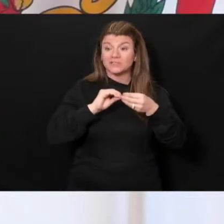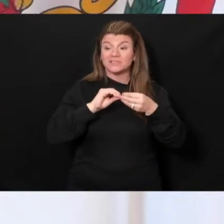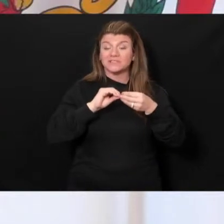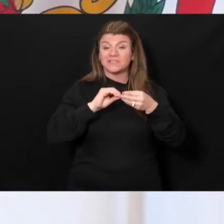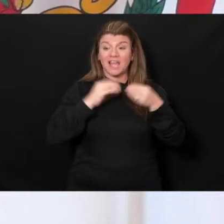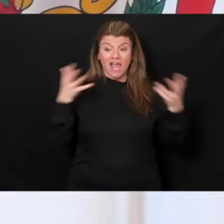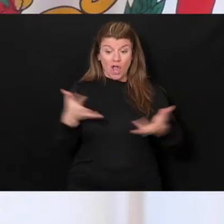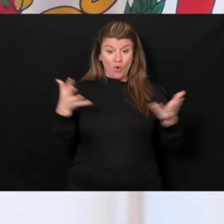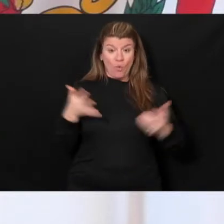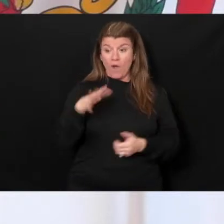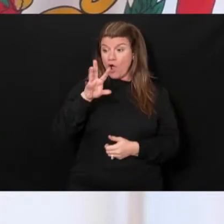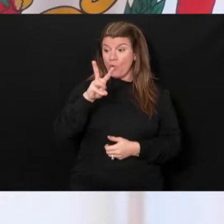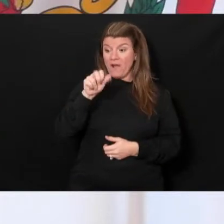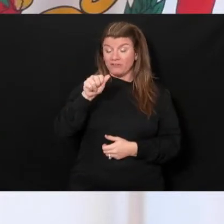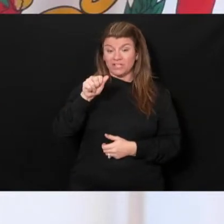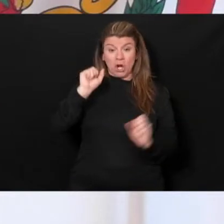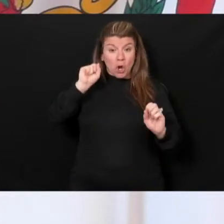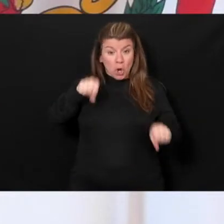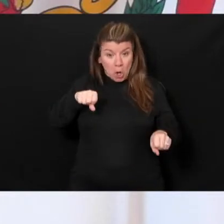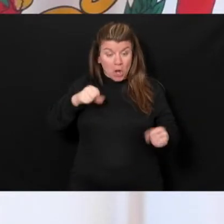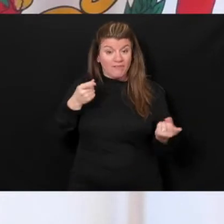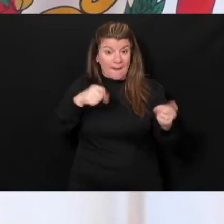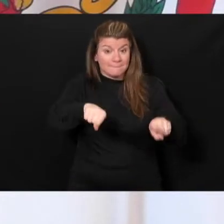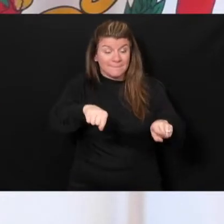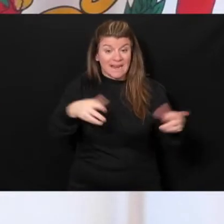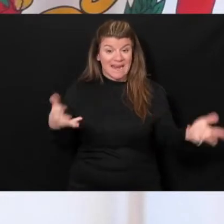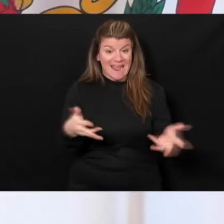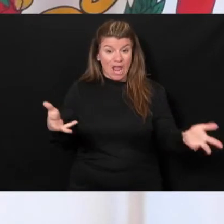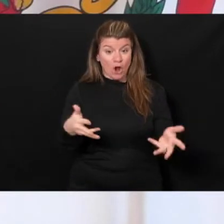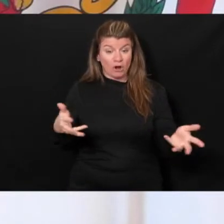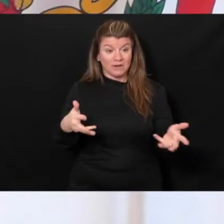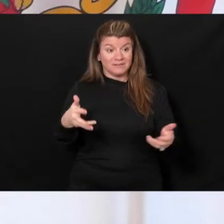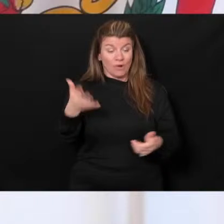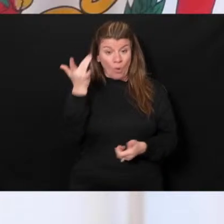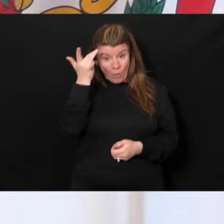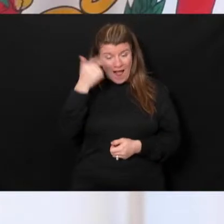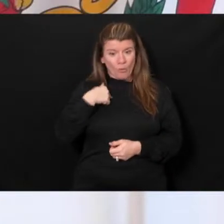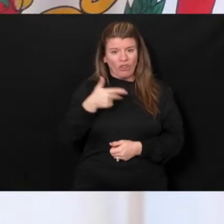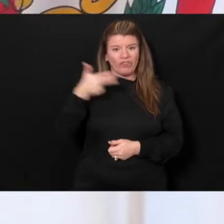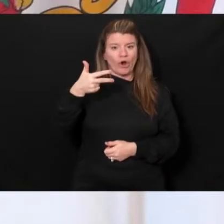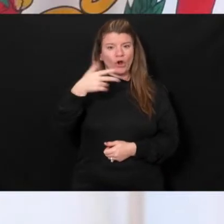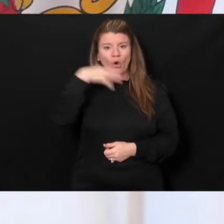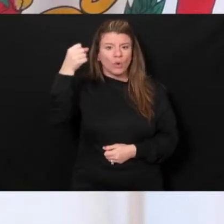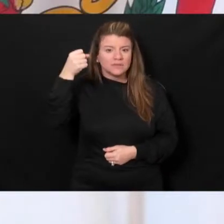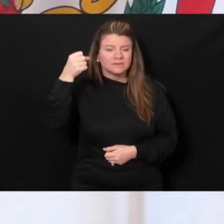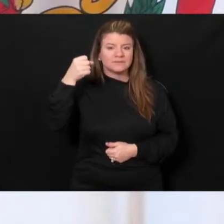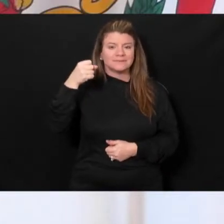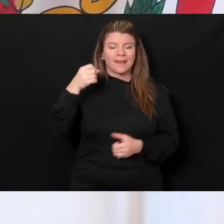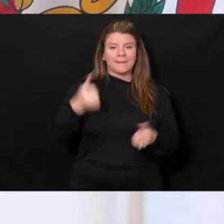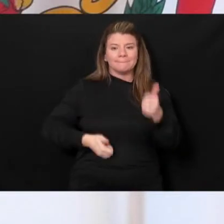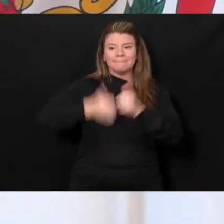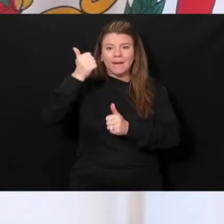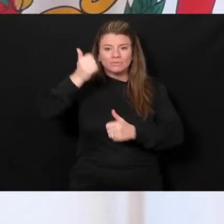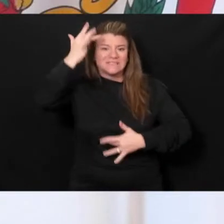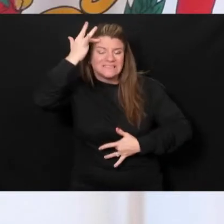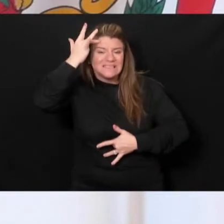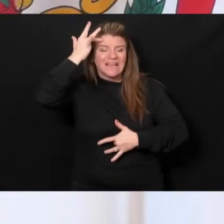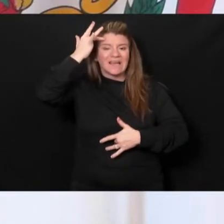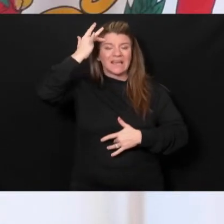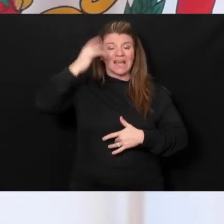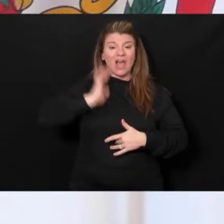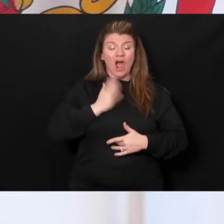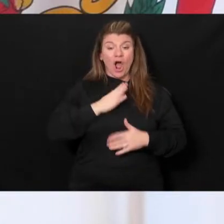West Virginia, it could have been, being maybe the third oldest and maybe the sickest and